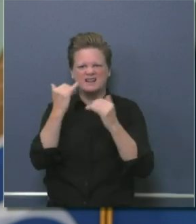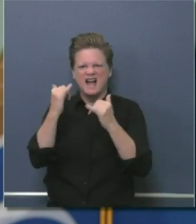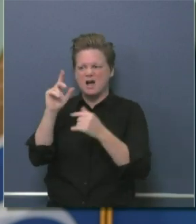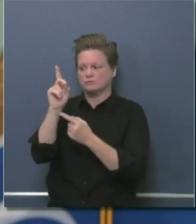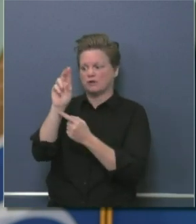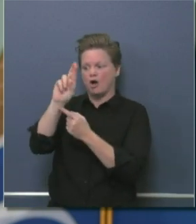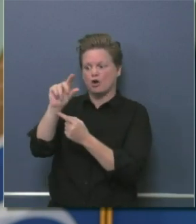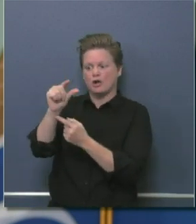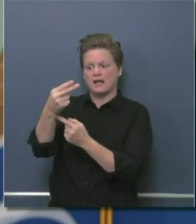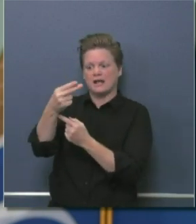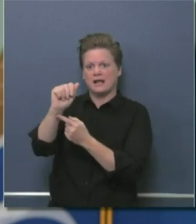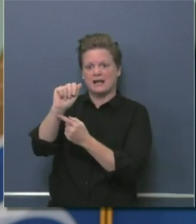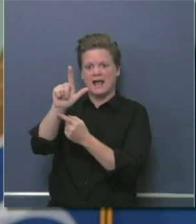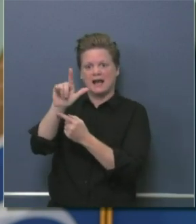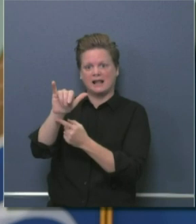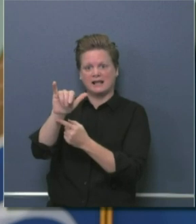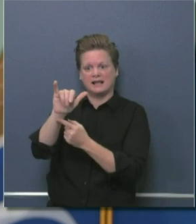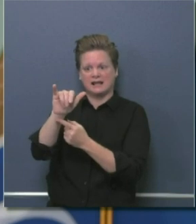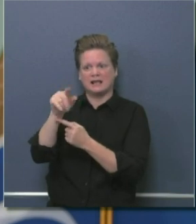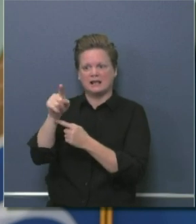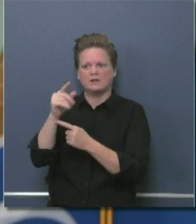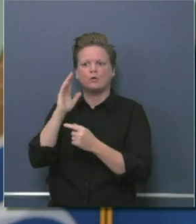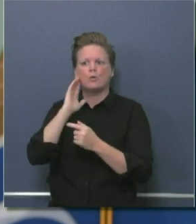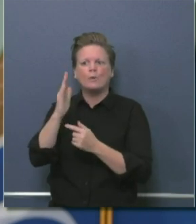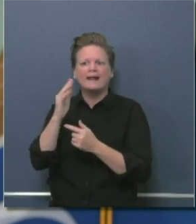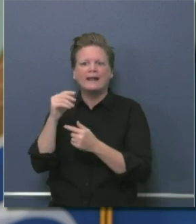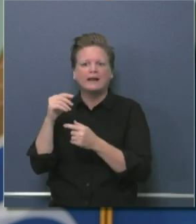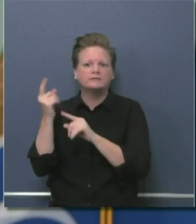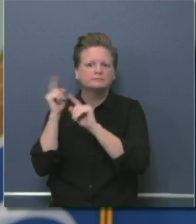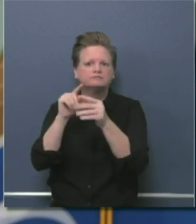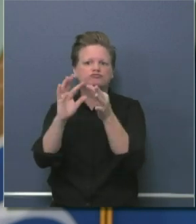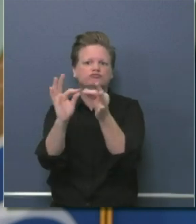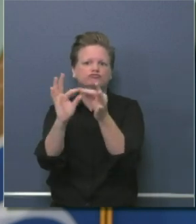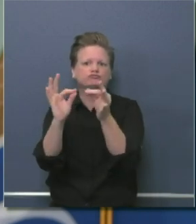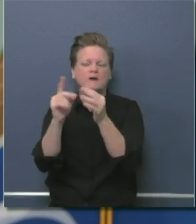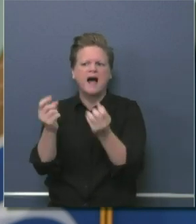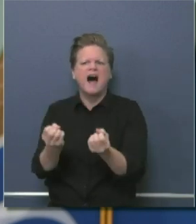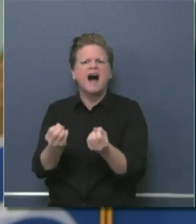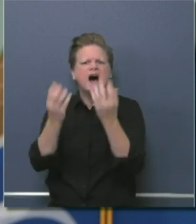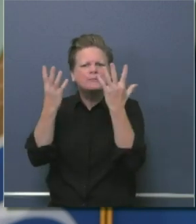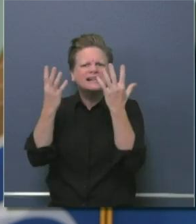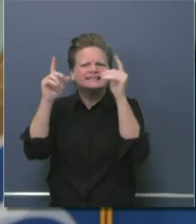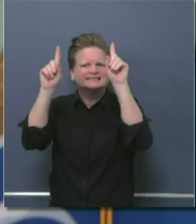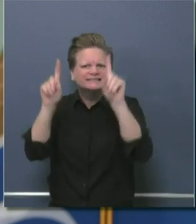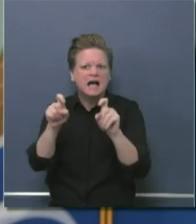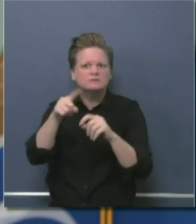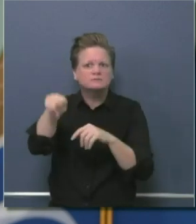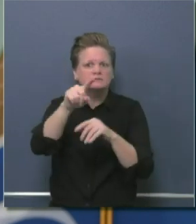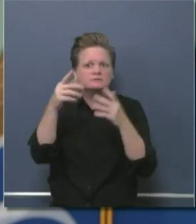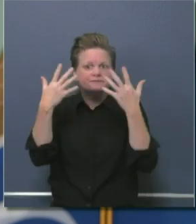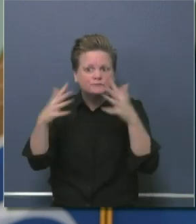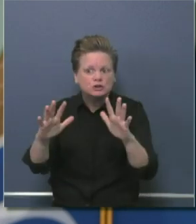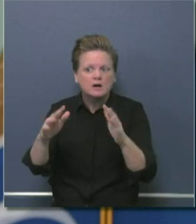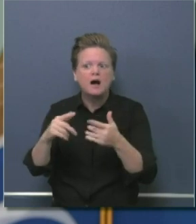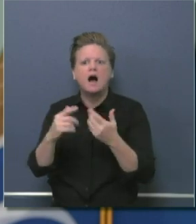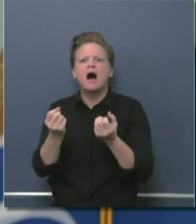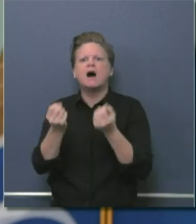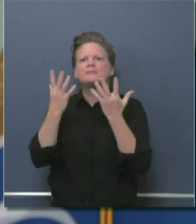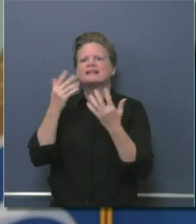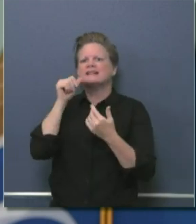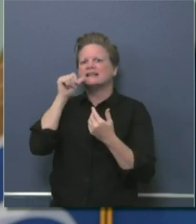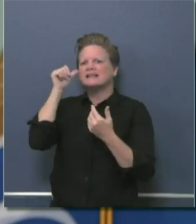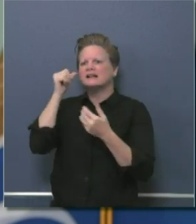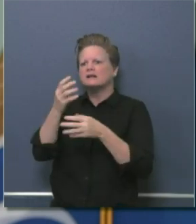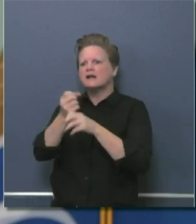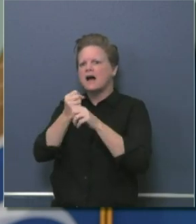people testing positive versus the total number of people that are being tested. I talked yesterday about how we've been sort of bouncing back